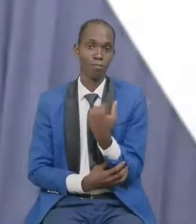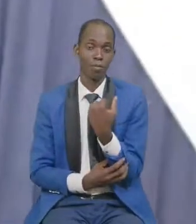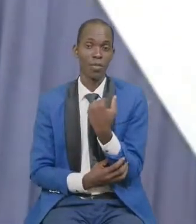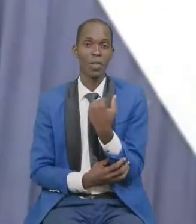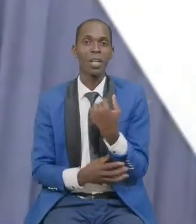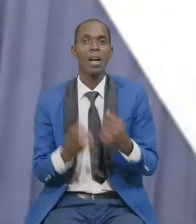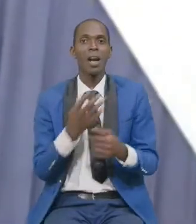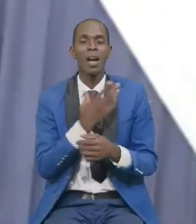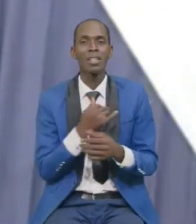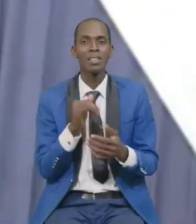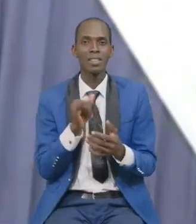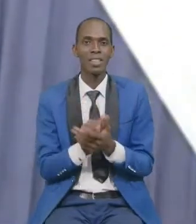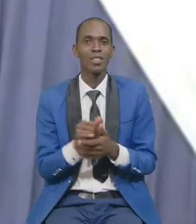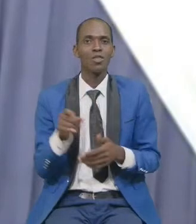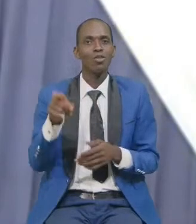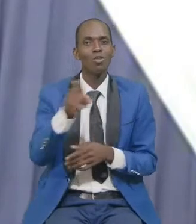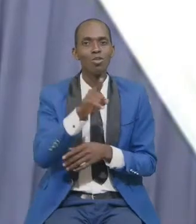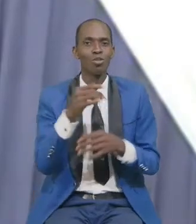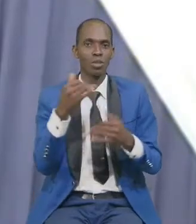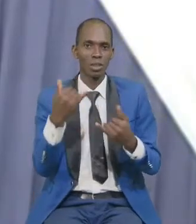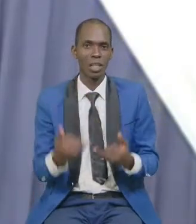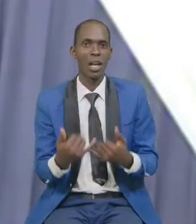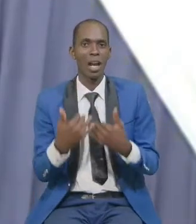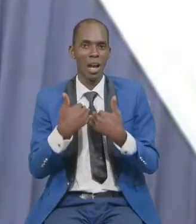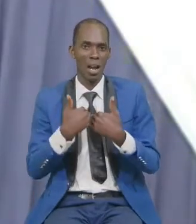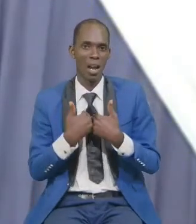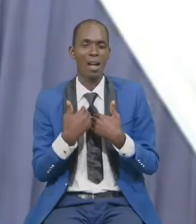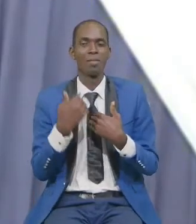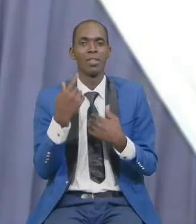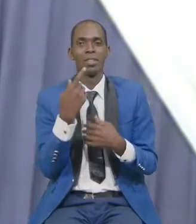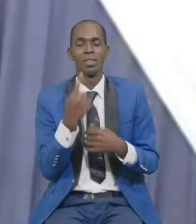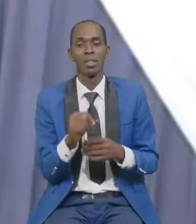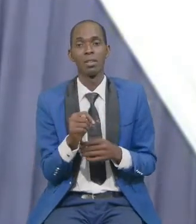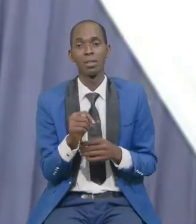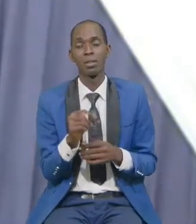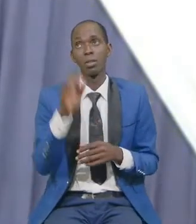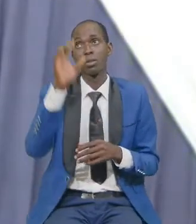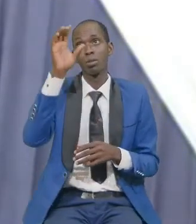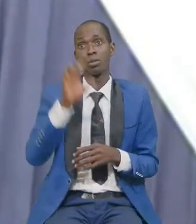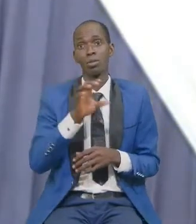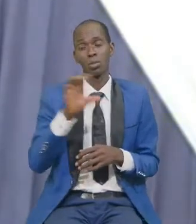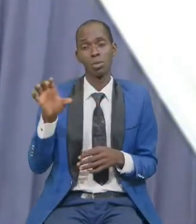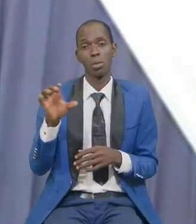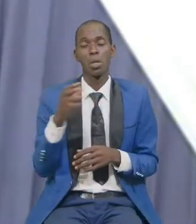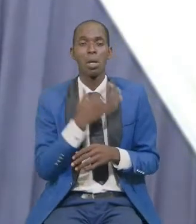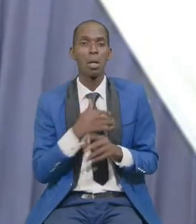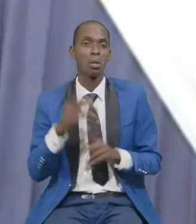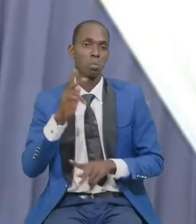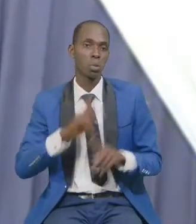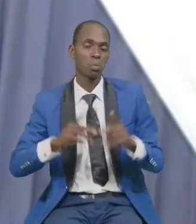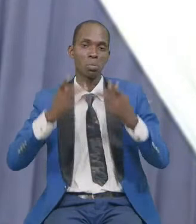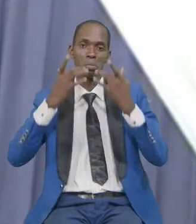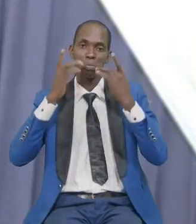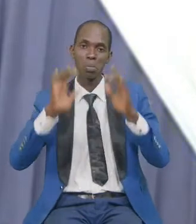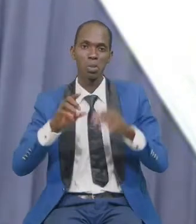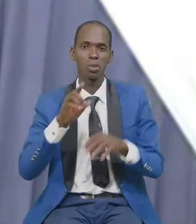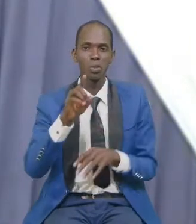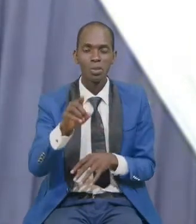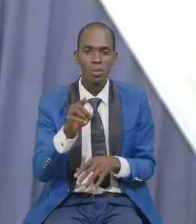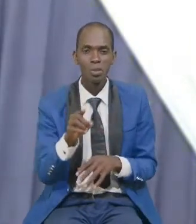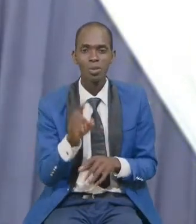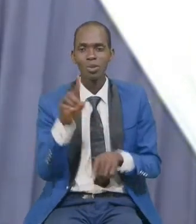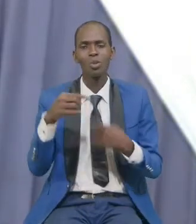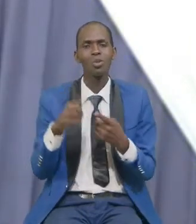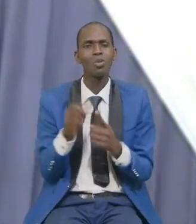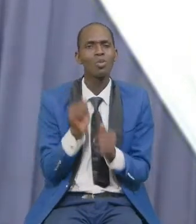have a cross, you're a Christian, they make fun of you. You go to deeper life, they make